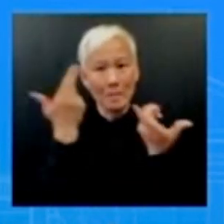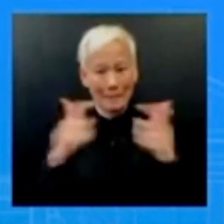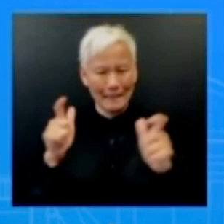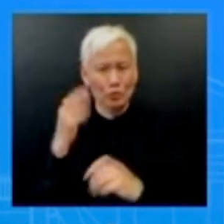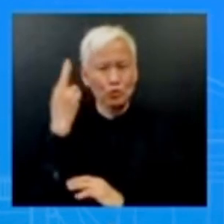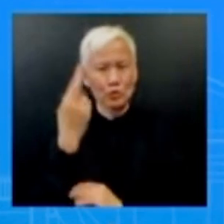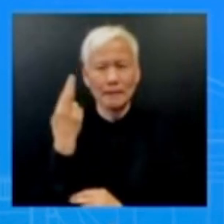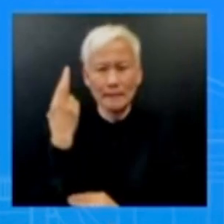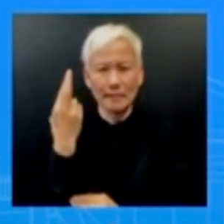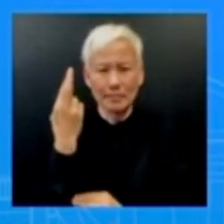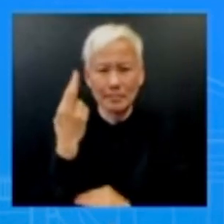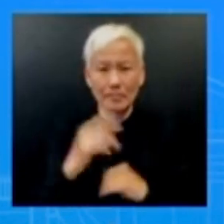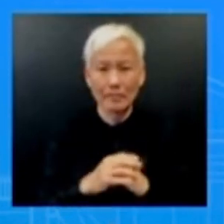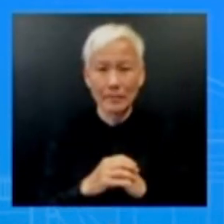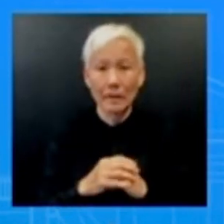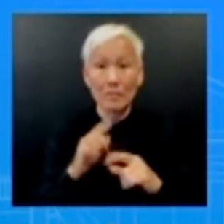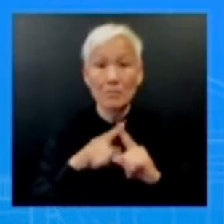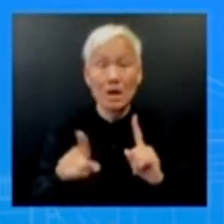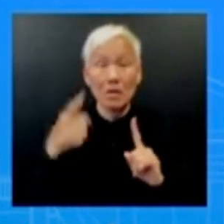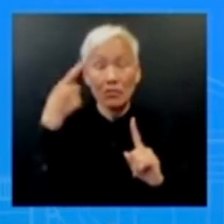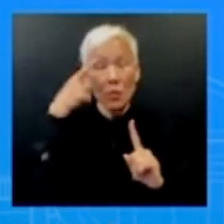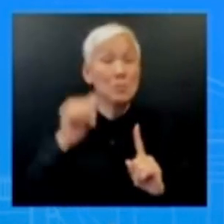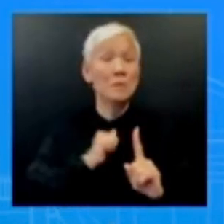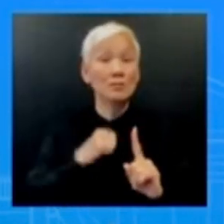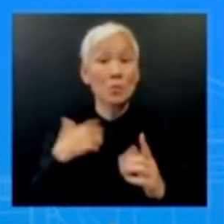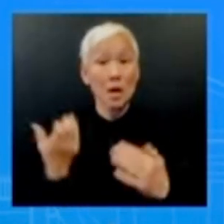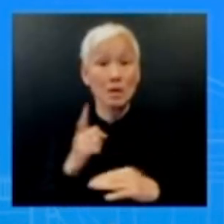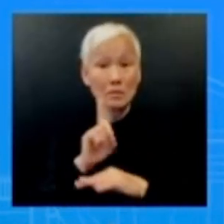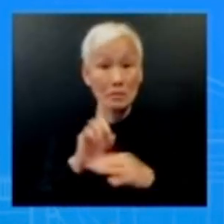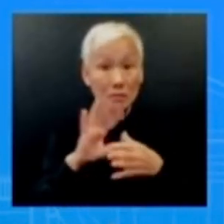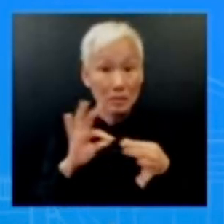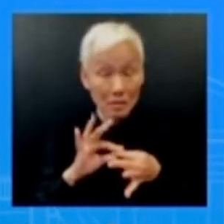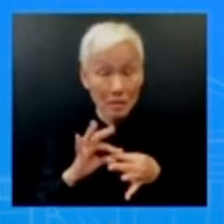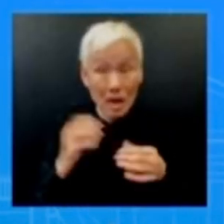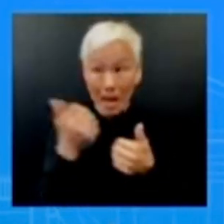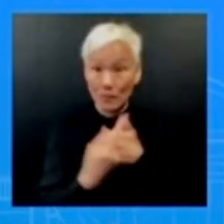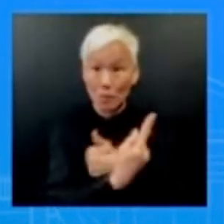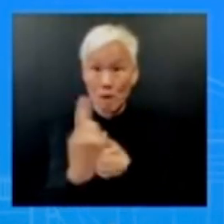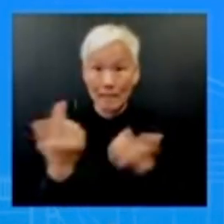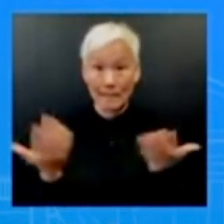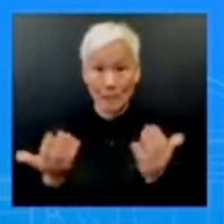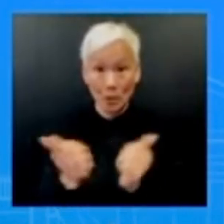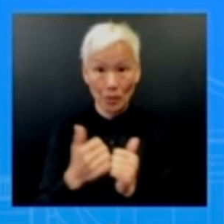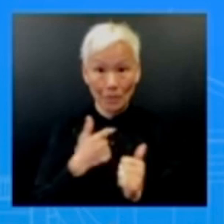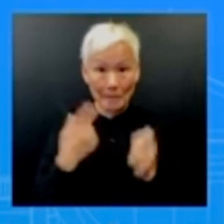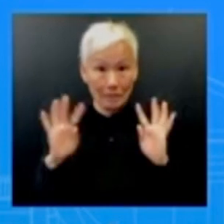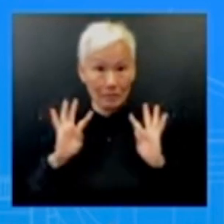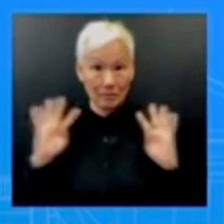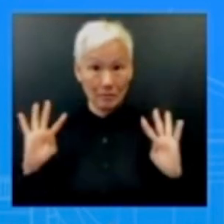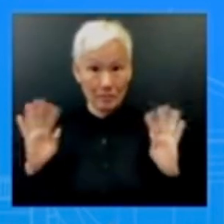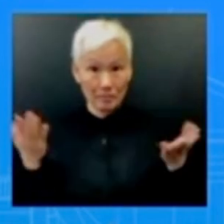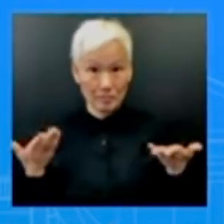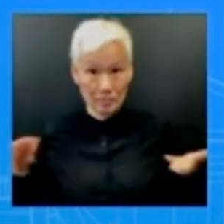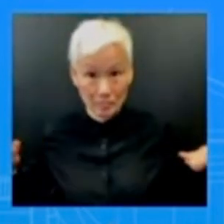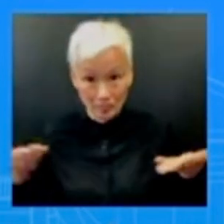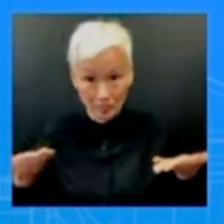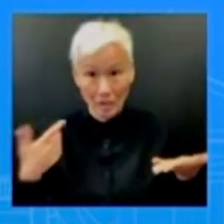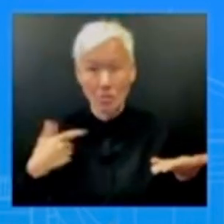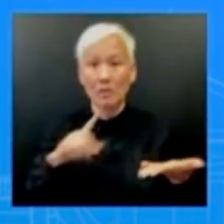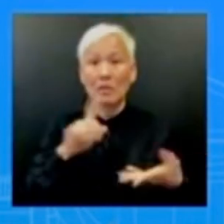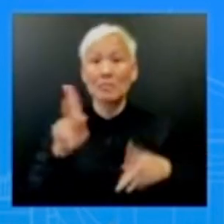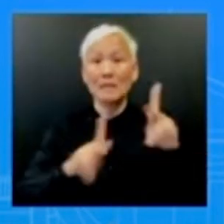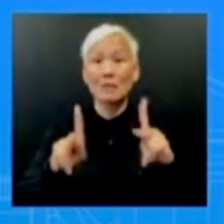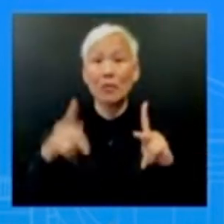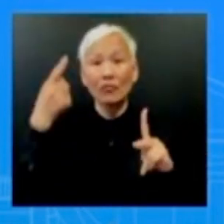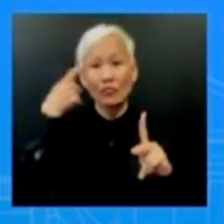myself, everyone here with me today, and the numerous other folks that it takes to make our show Ted Lasso, it is sincerely